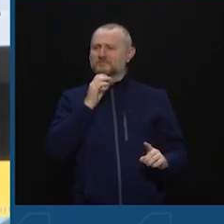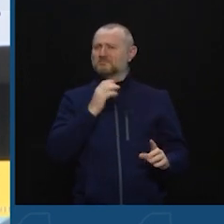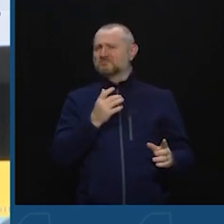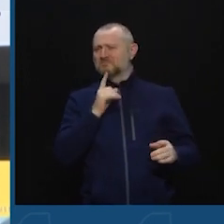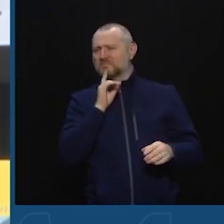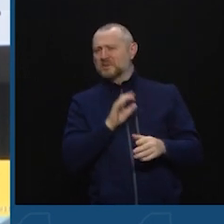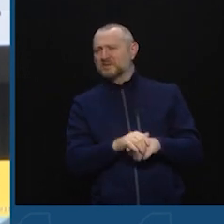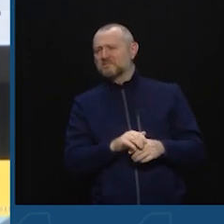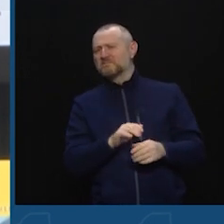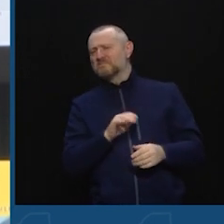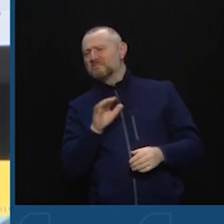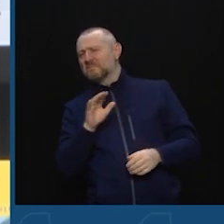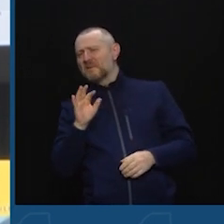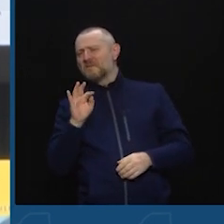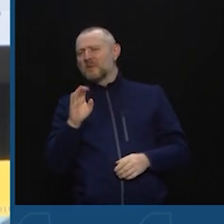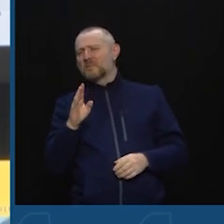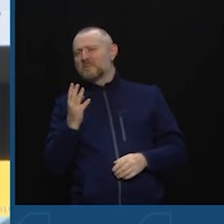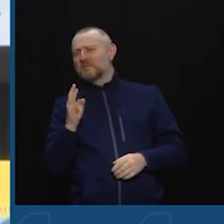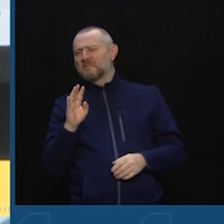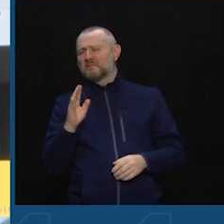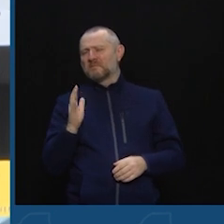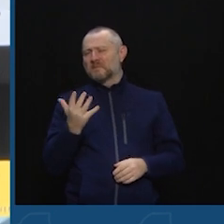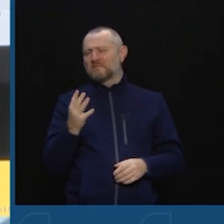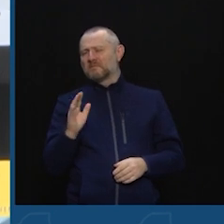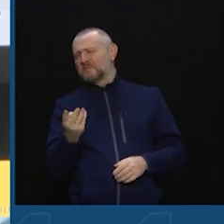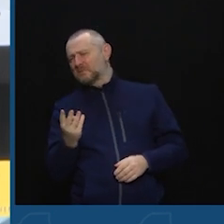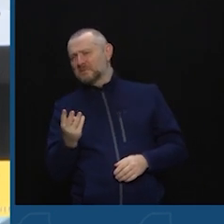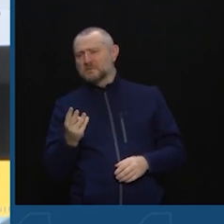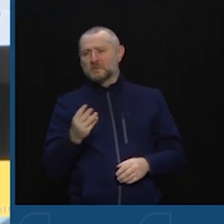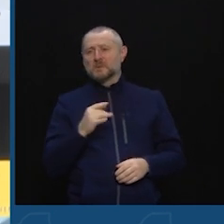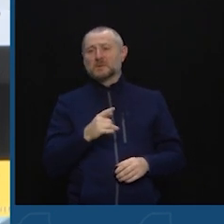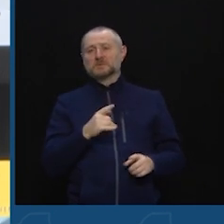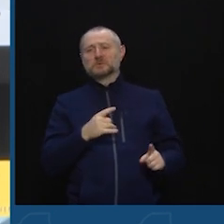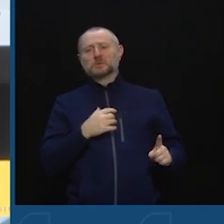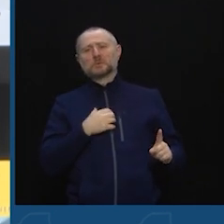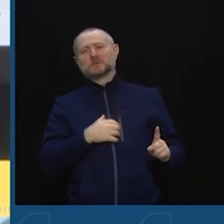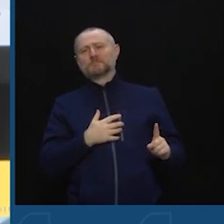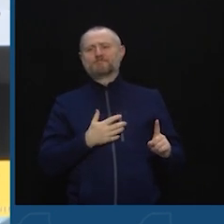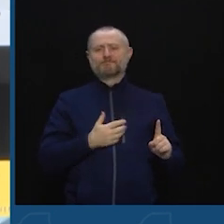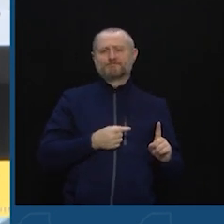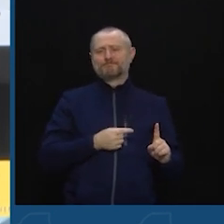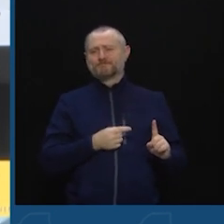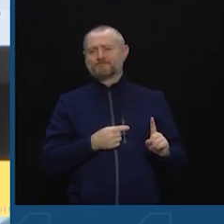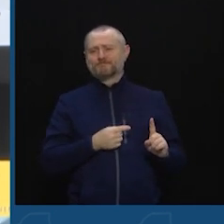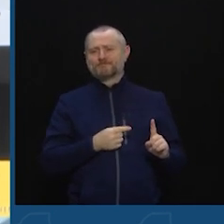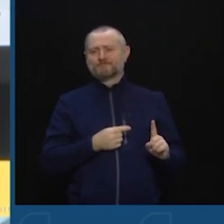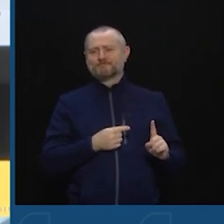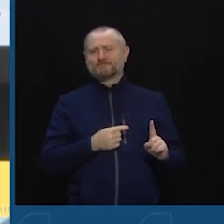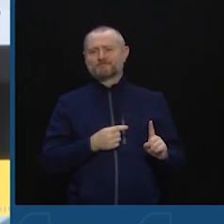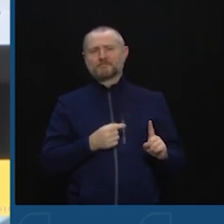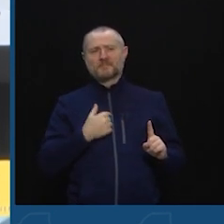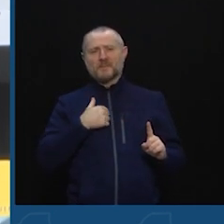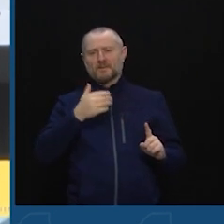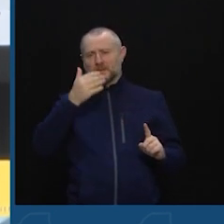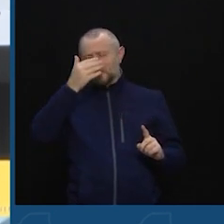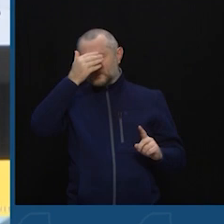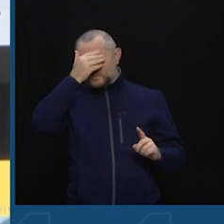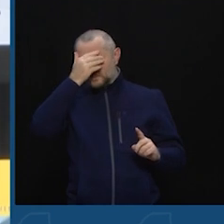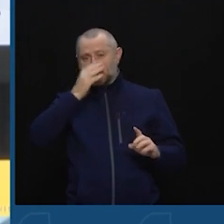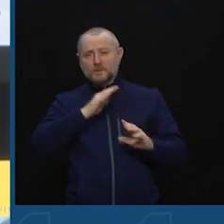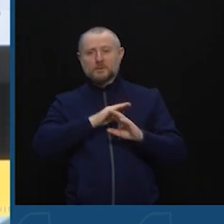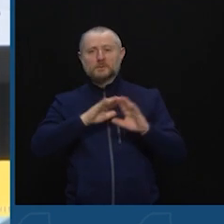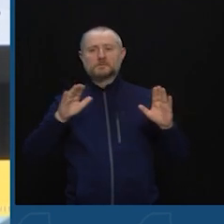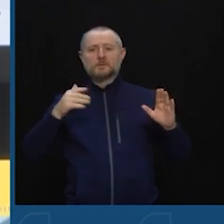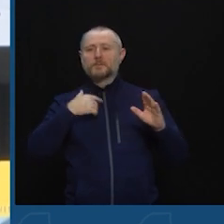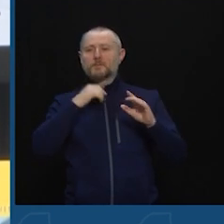February 5th or 6th. And I wish I had a blindfold, but I'm going to let this serve its purpose. We're